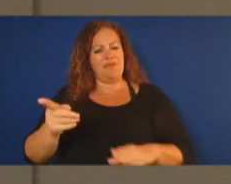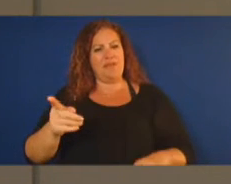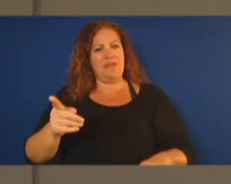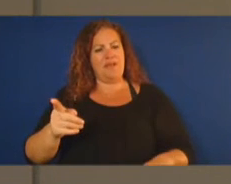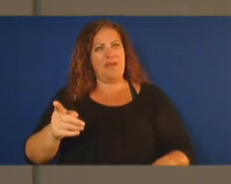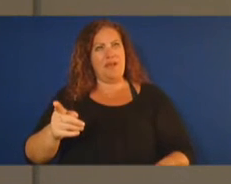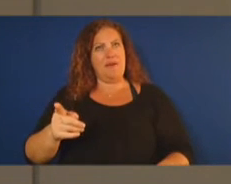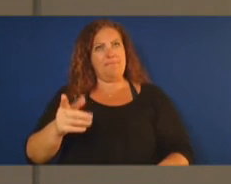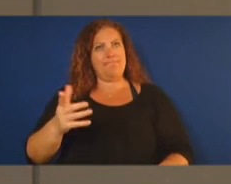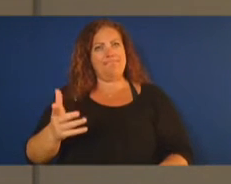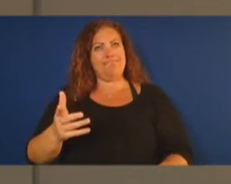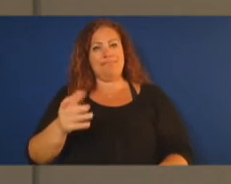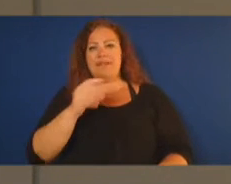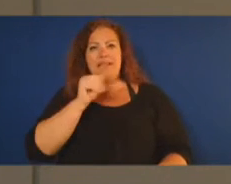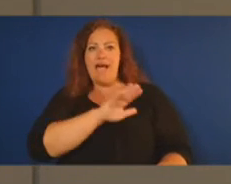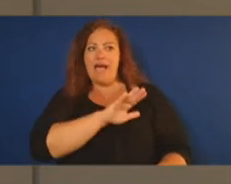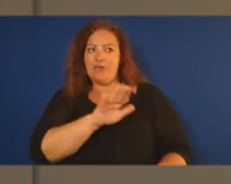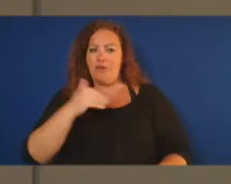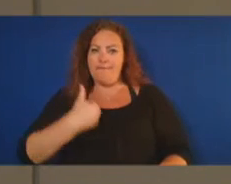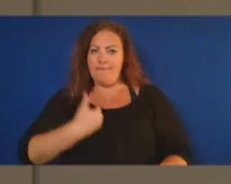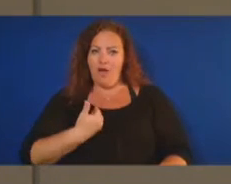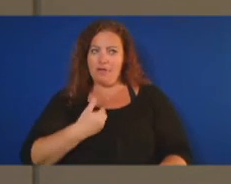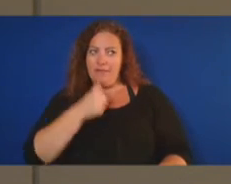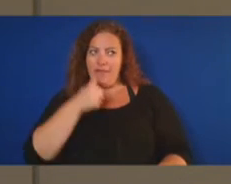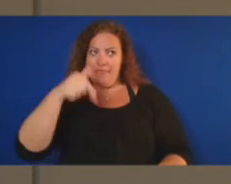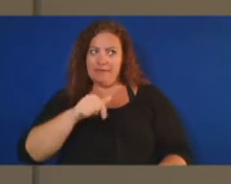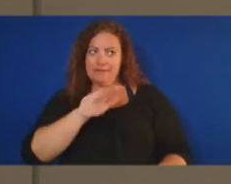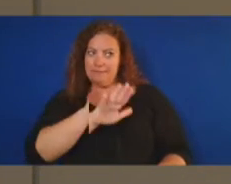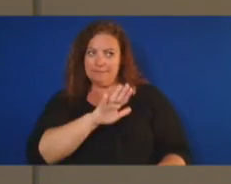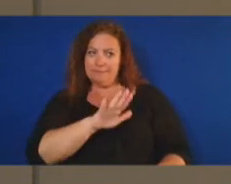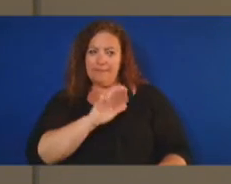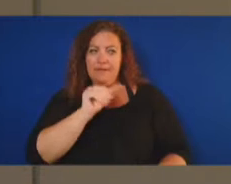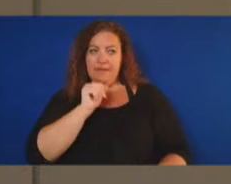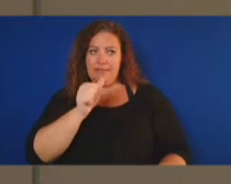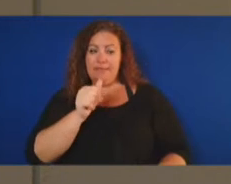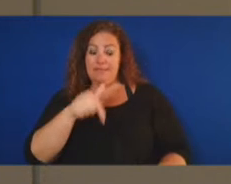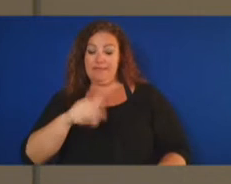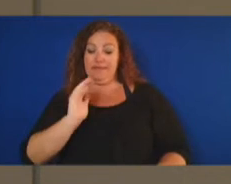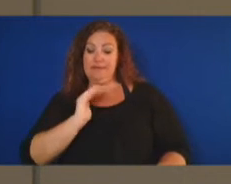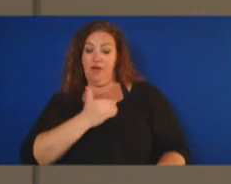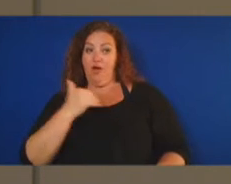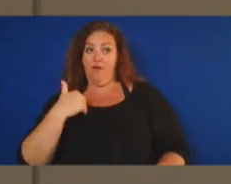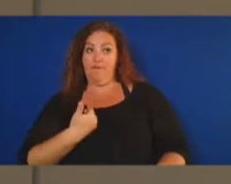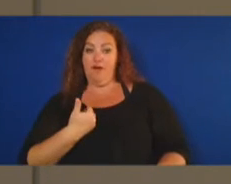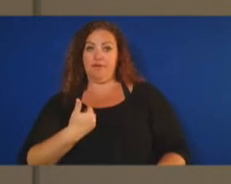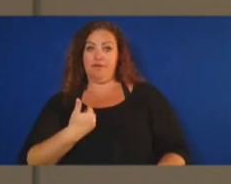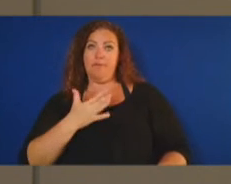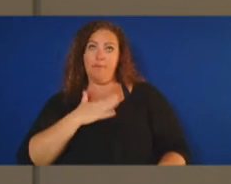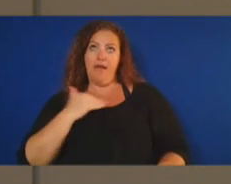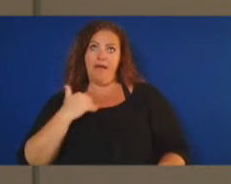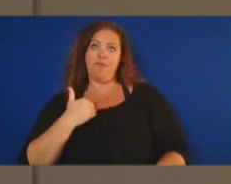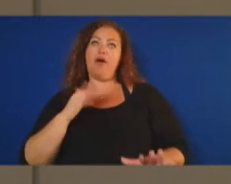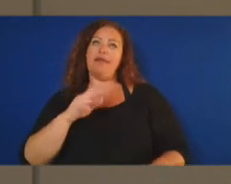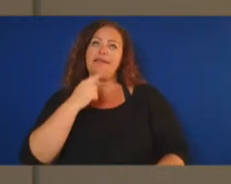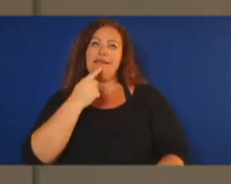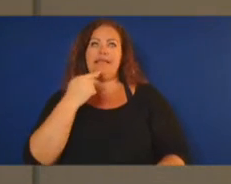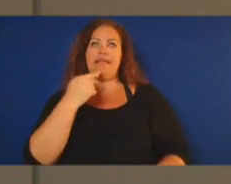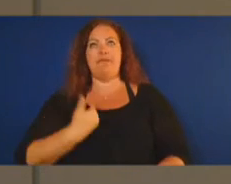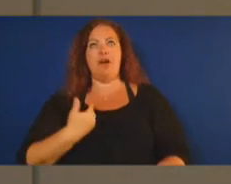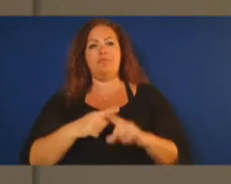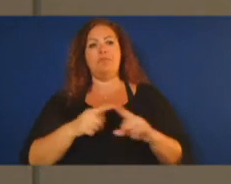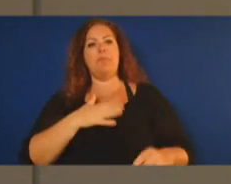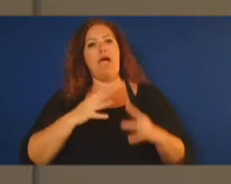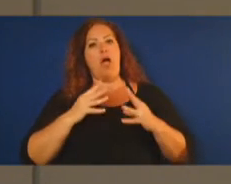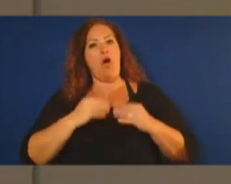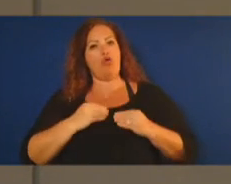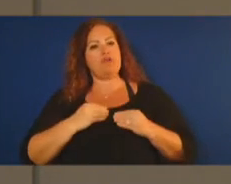and and it's not your fault this part this is our fault this is my fault as the well I wouldn't say fault but this is my ownership as the district